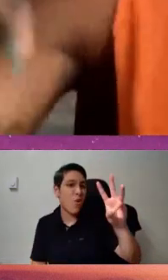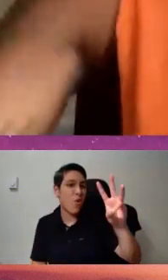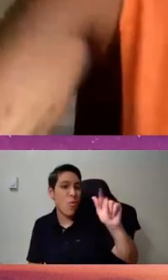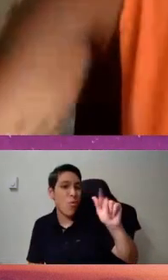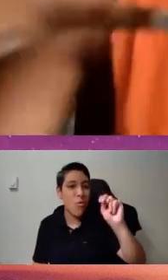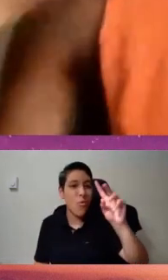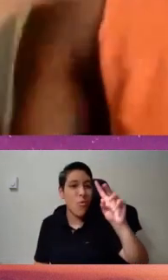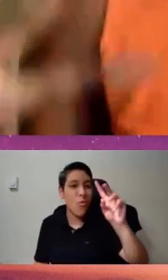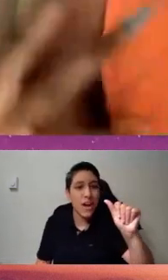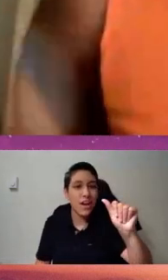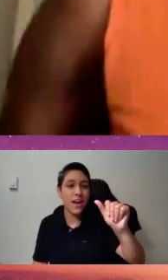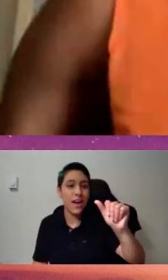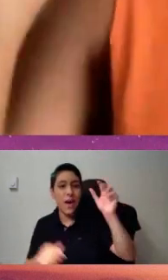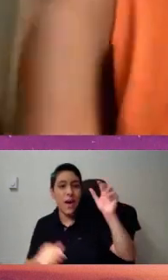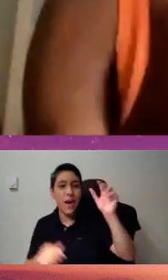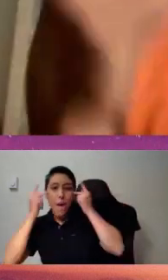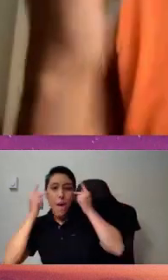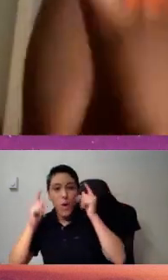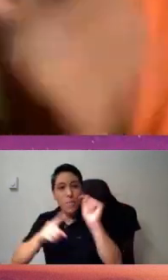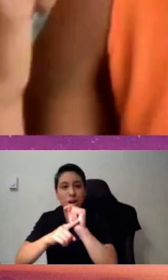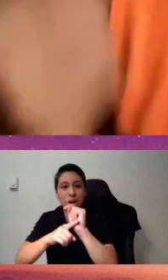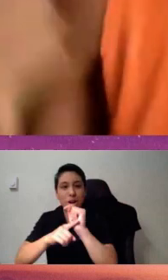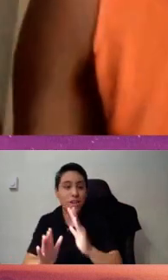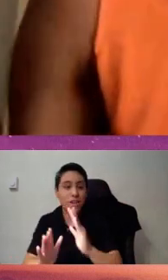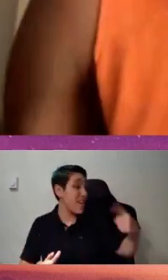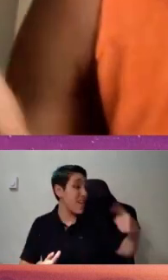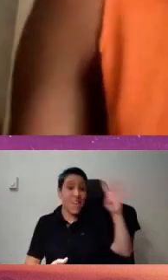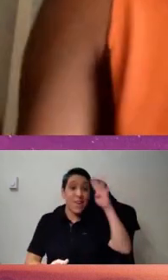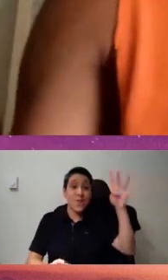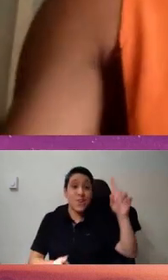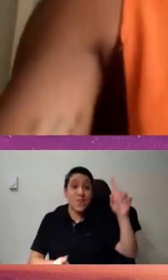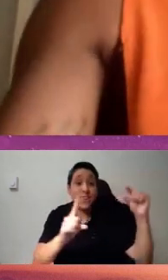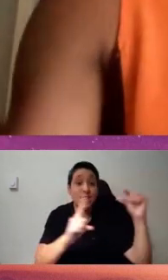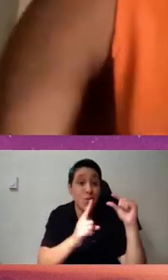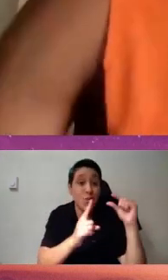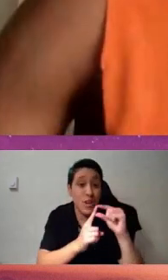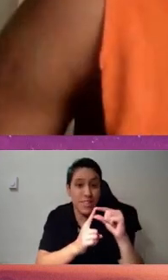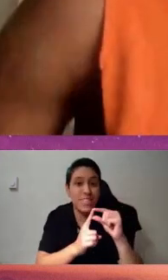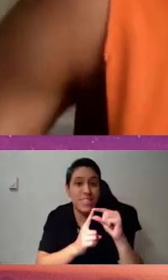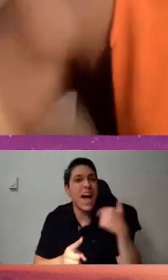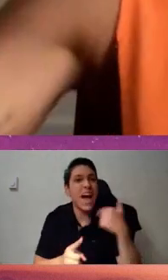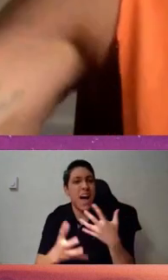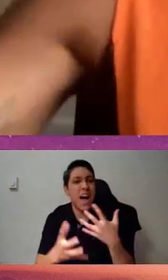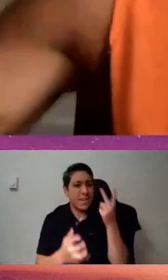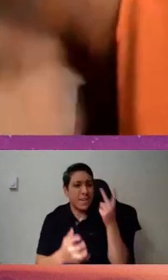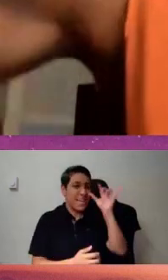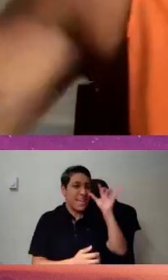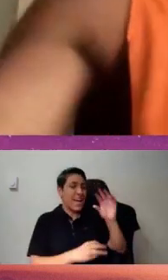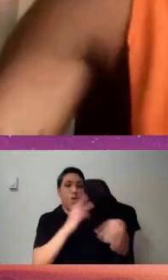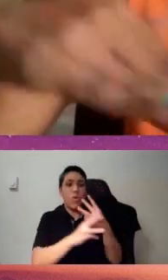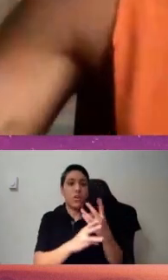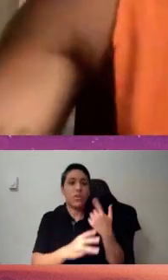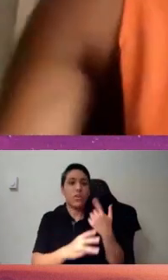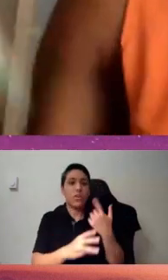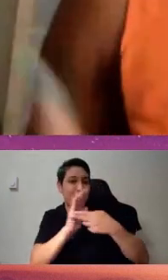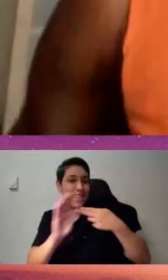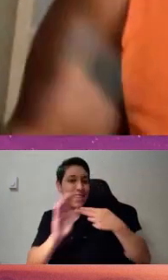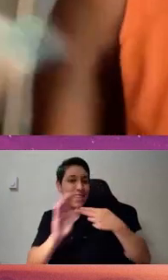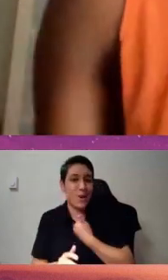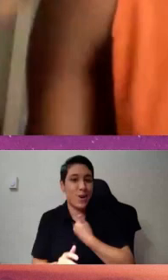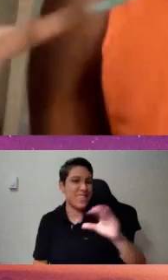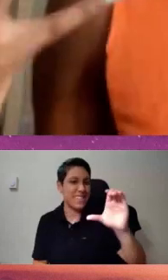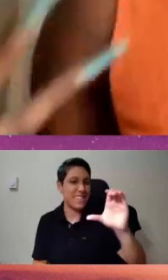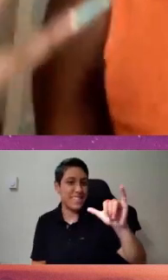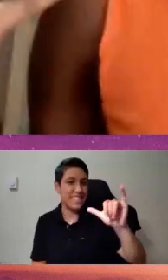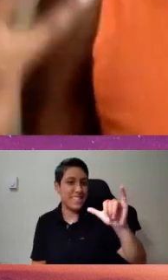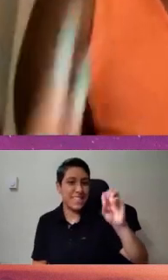up with whatever was on their heart. And I was like, that is the world I want to see, where we're calling ourselves cyborgs. We're calling ourselves whatever we need